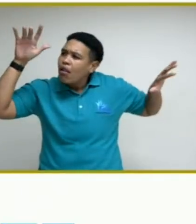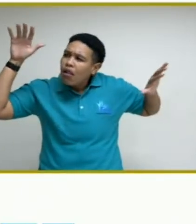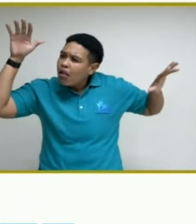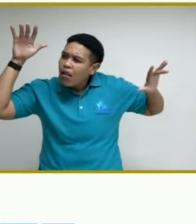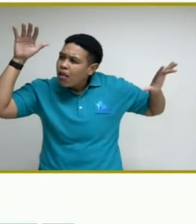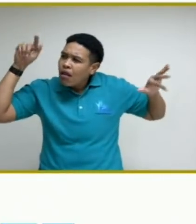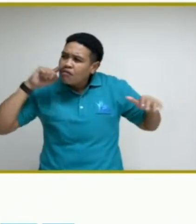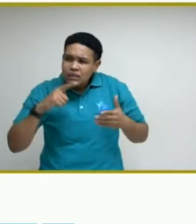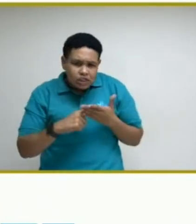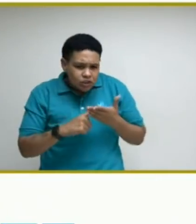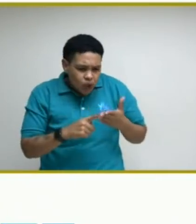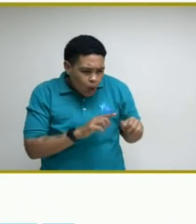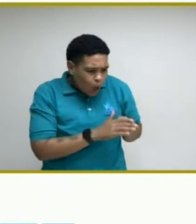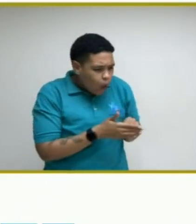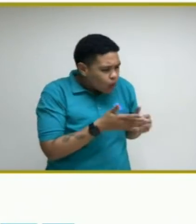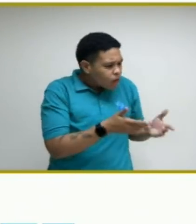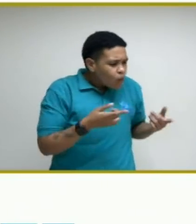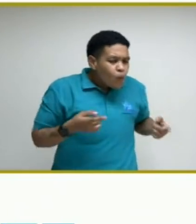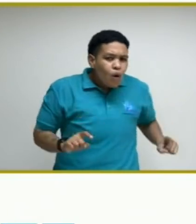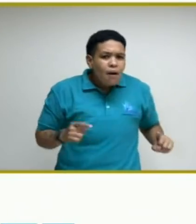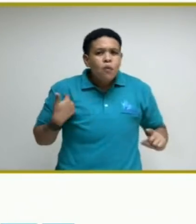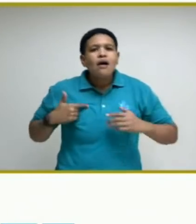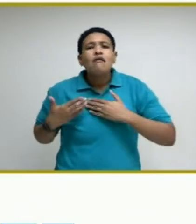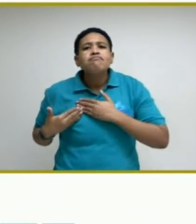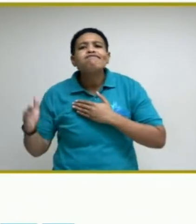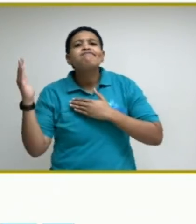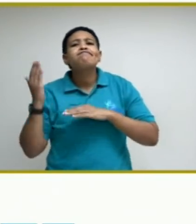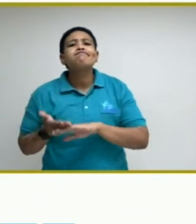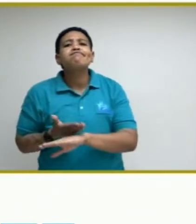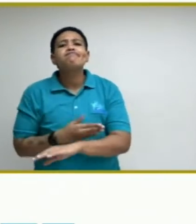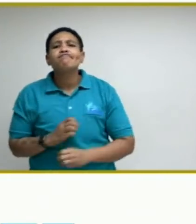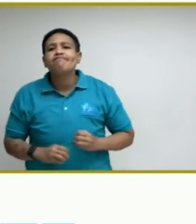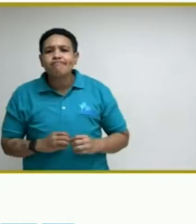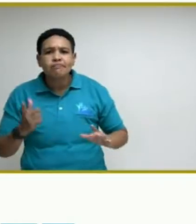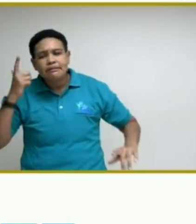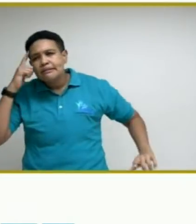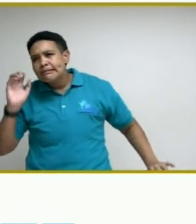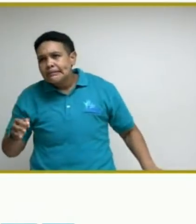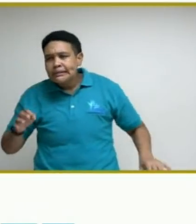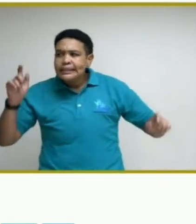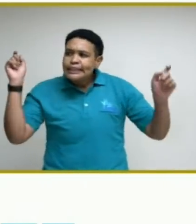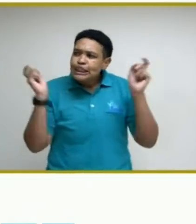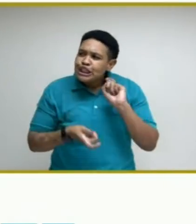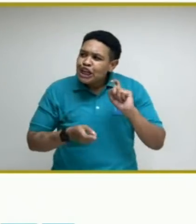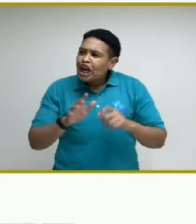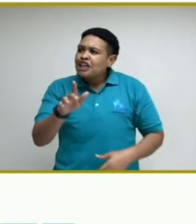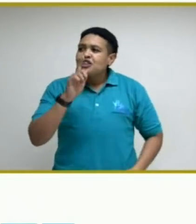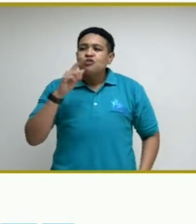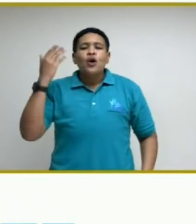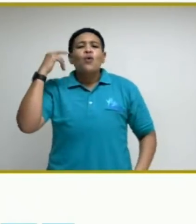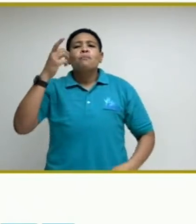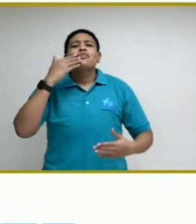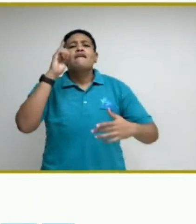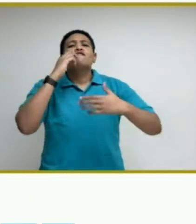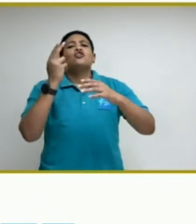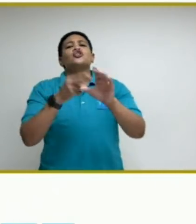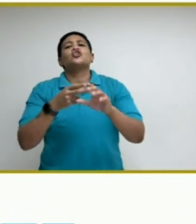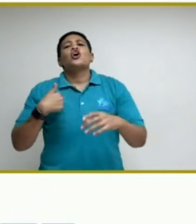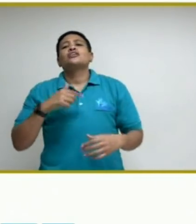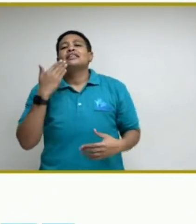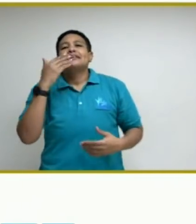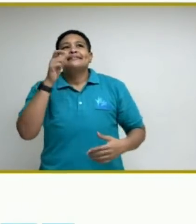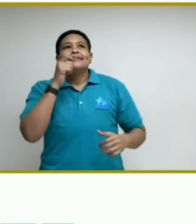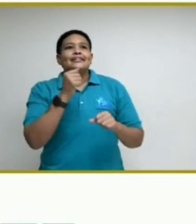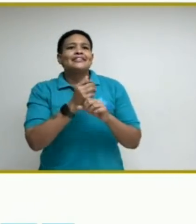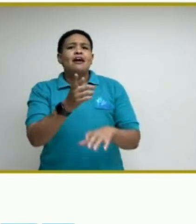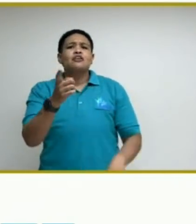Jamaica, we had to move the time forward. So thank you again for joining us, and hope we did not cause any inconvenience.